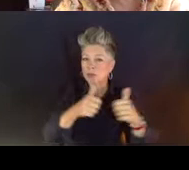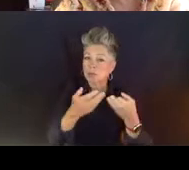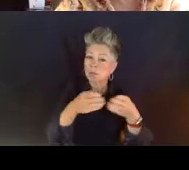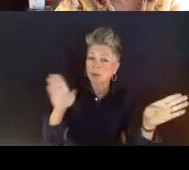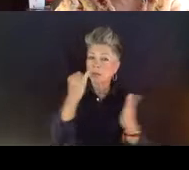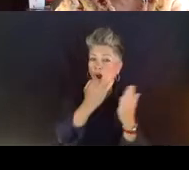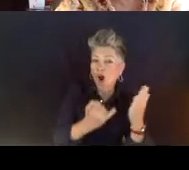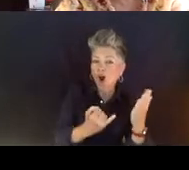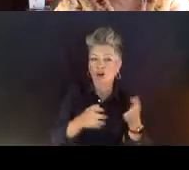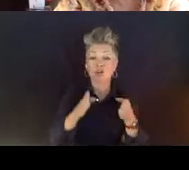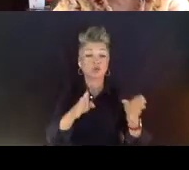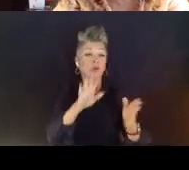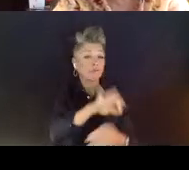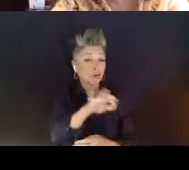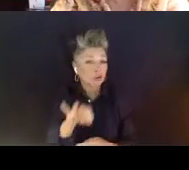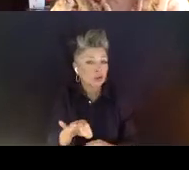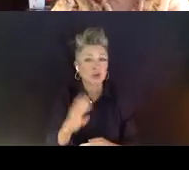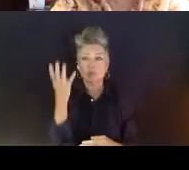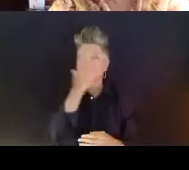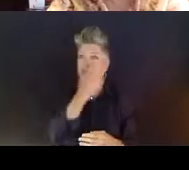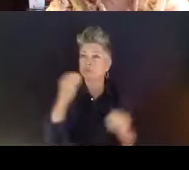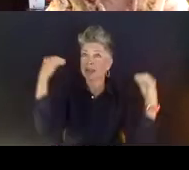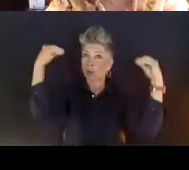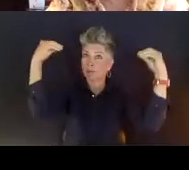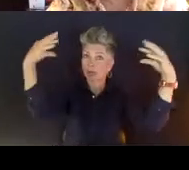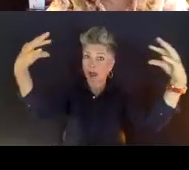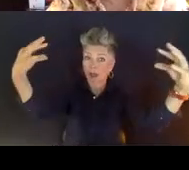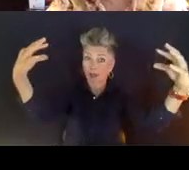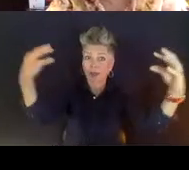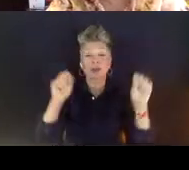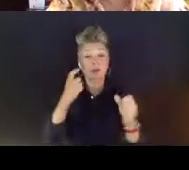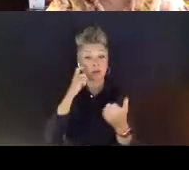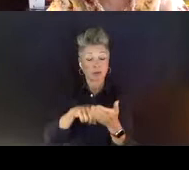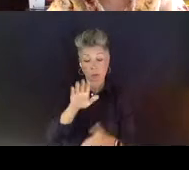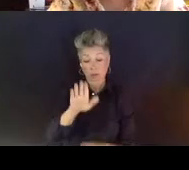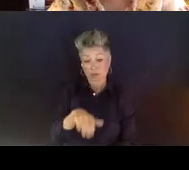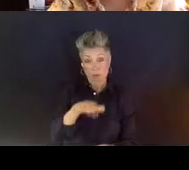furniture, decorative lighting. As you can see on the lower